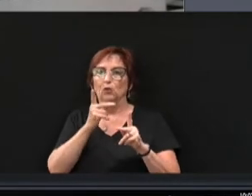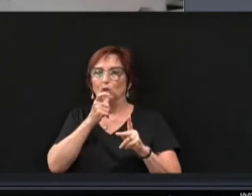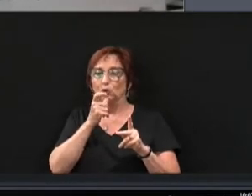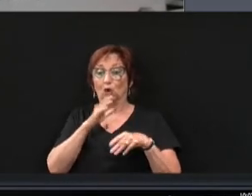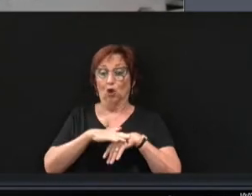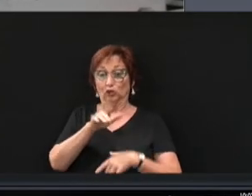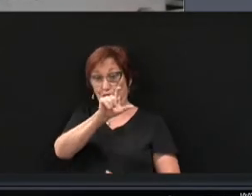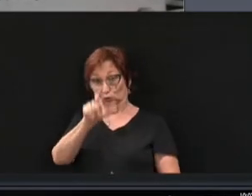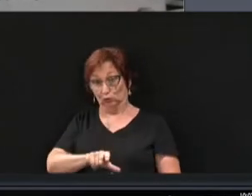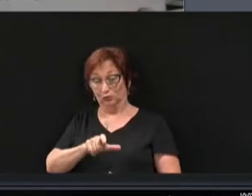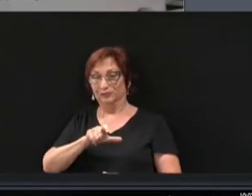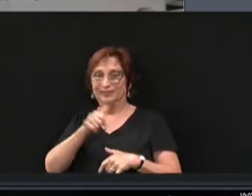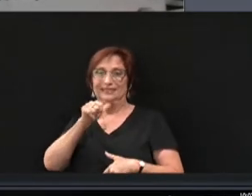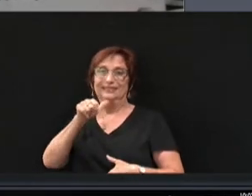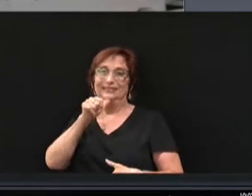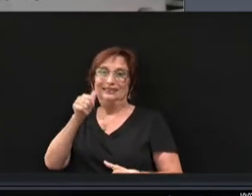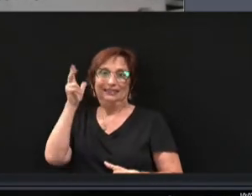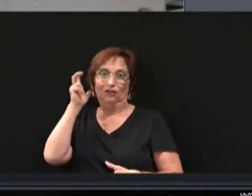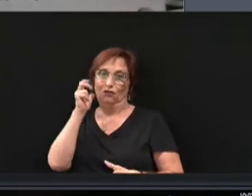going to go back again.